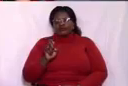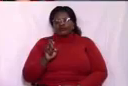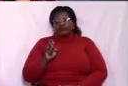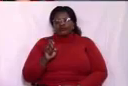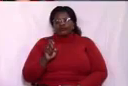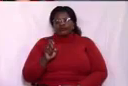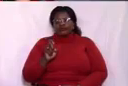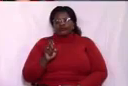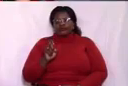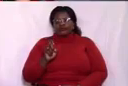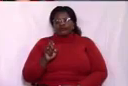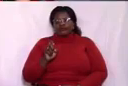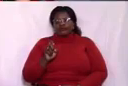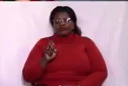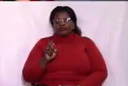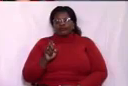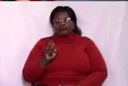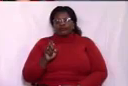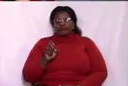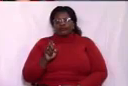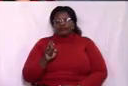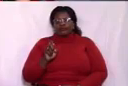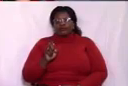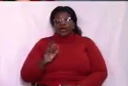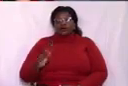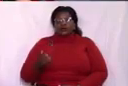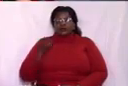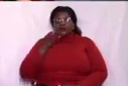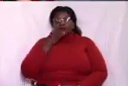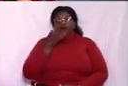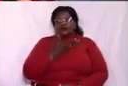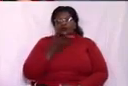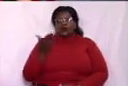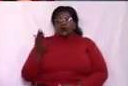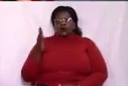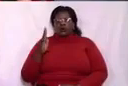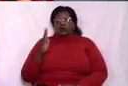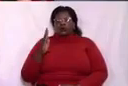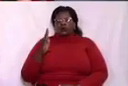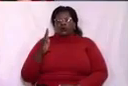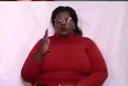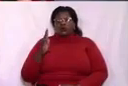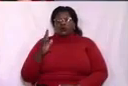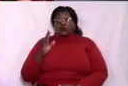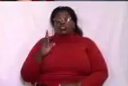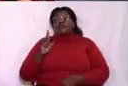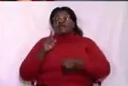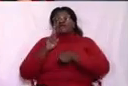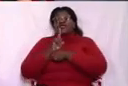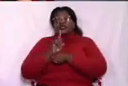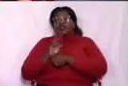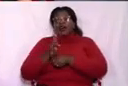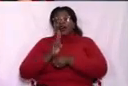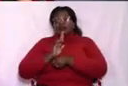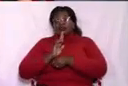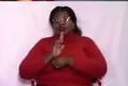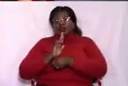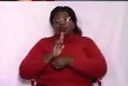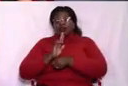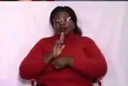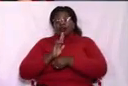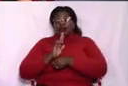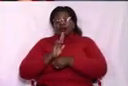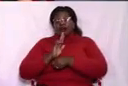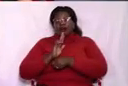3 seconds countdown, I just wanna tell the viewers that the first comment wins, or the very first, since